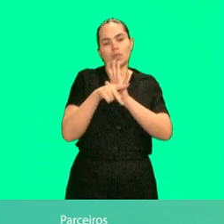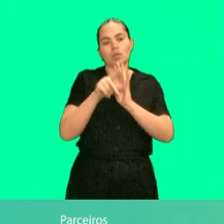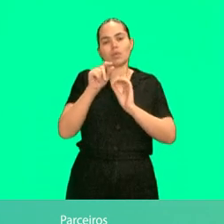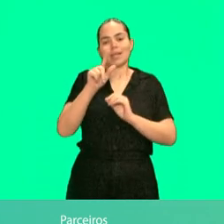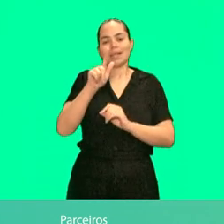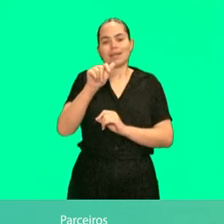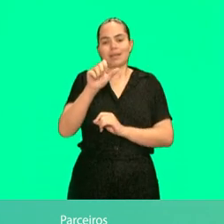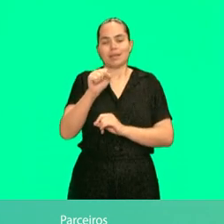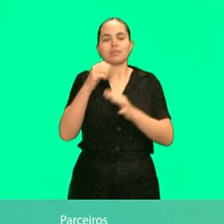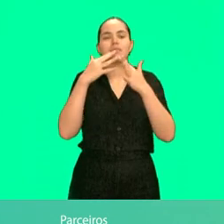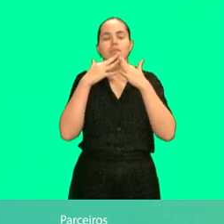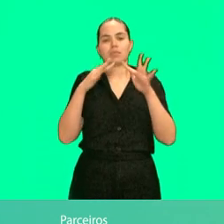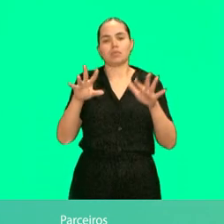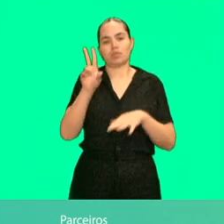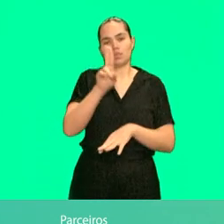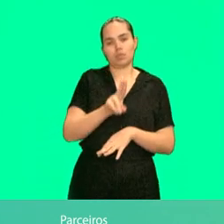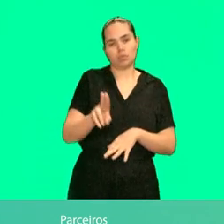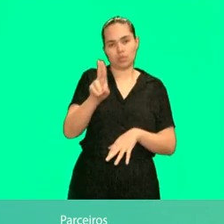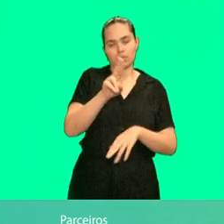through